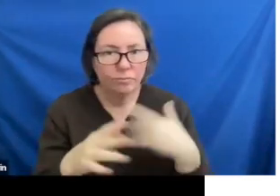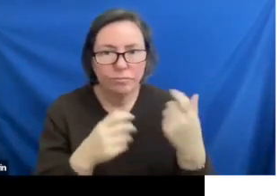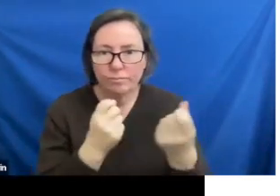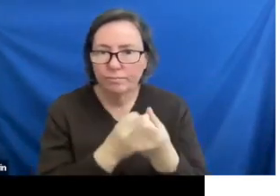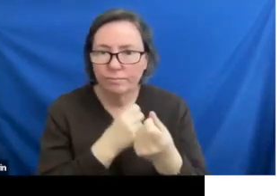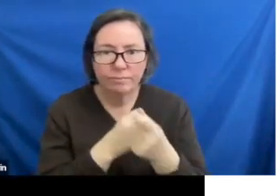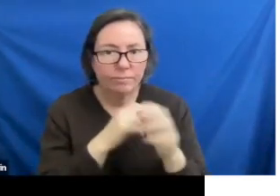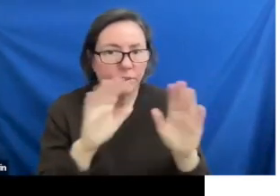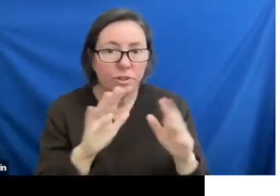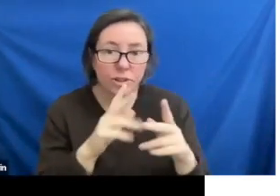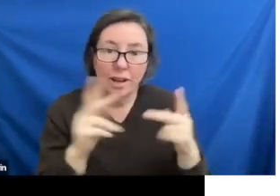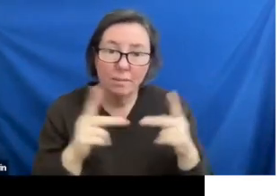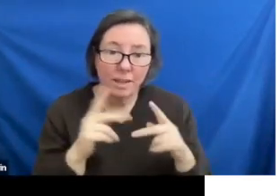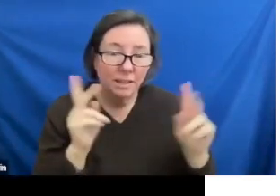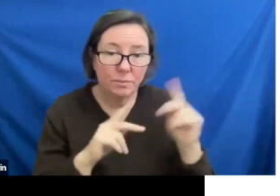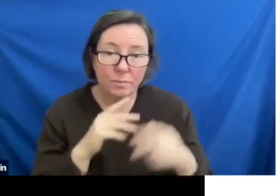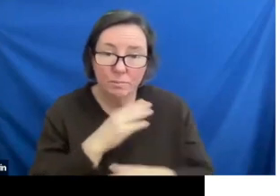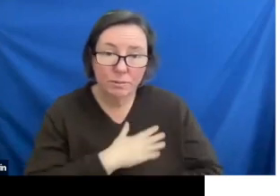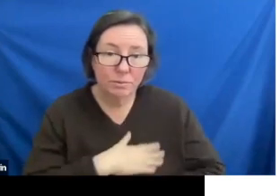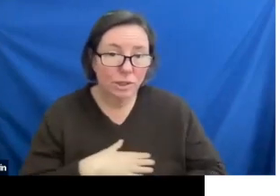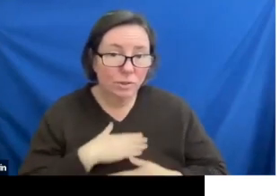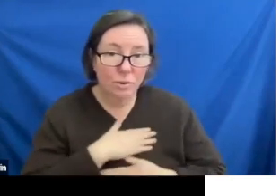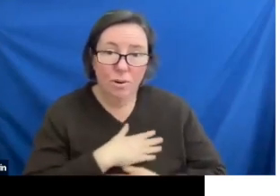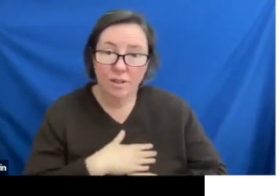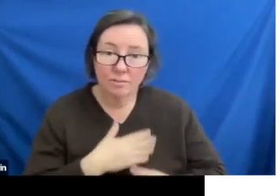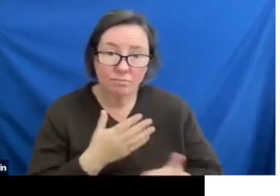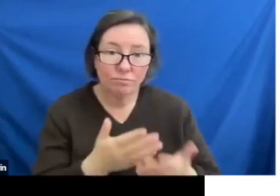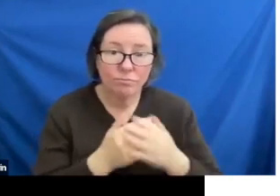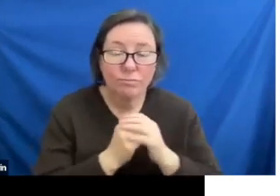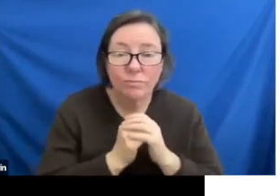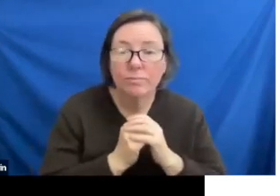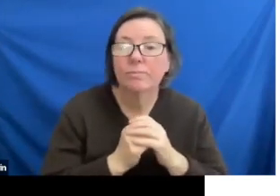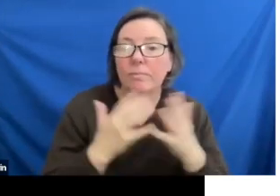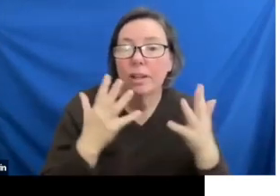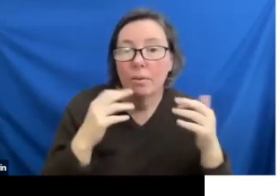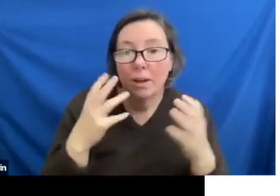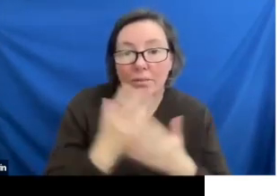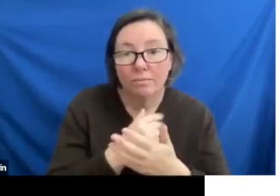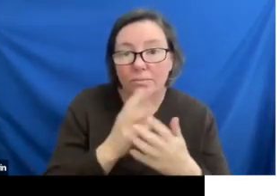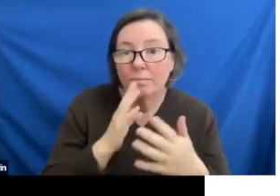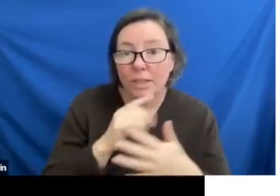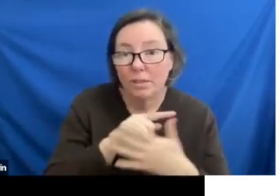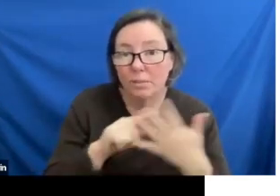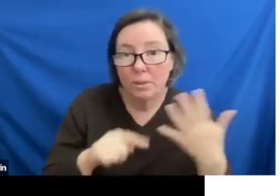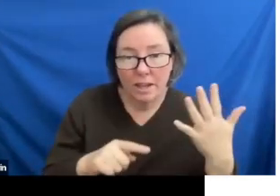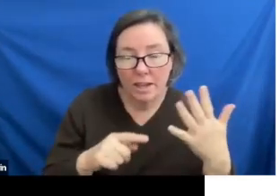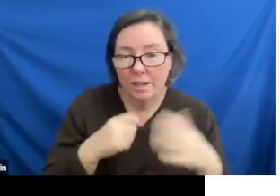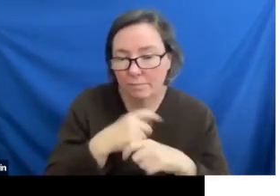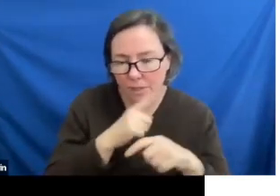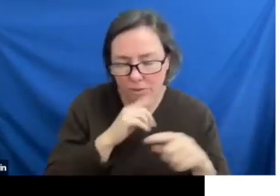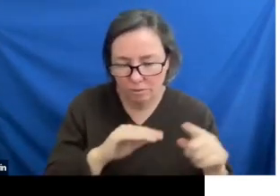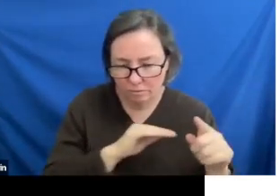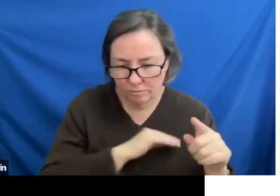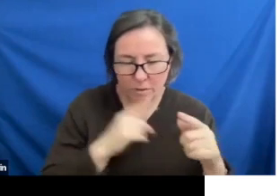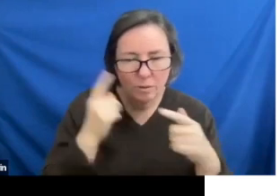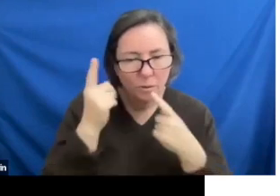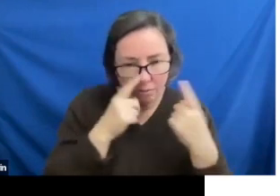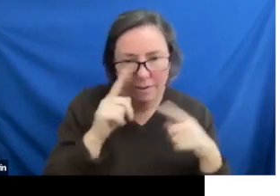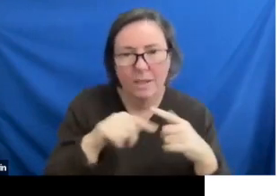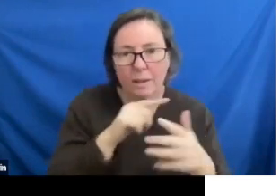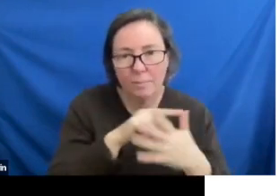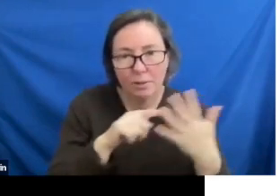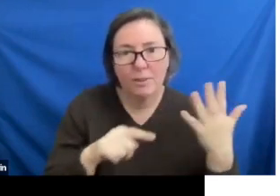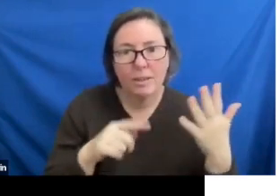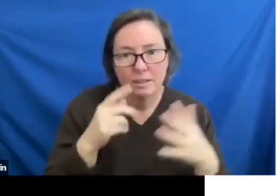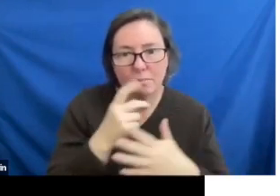tremendous place for everybody. So I wanted to just speak to those points and make sure that folks know that those are priorities